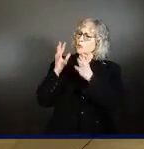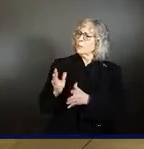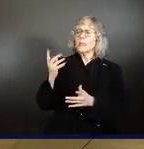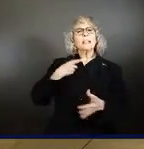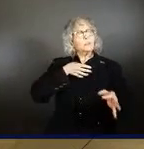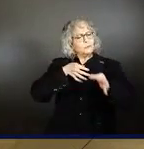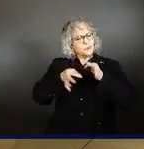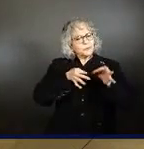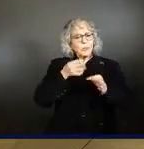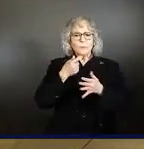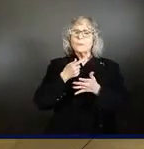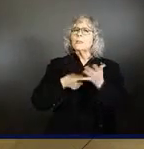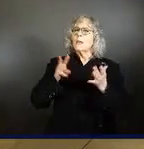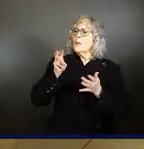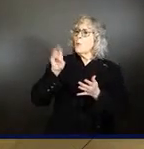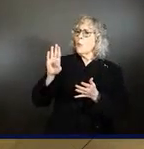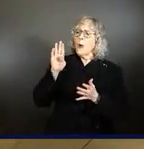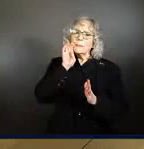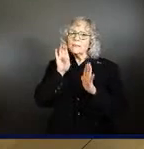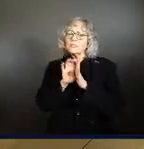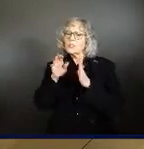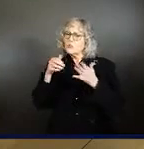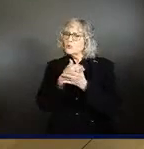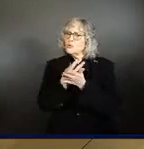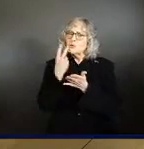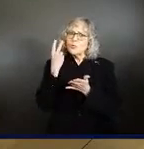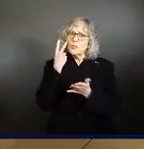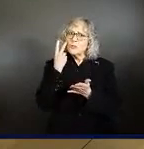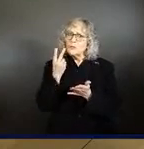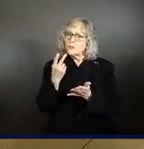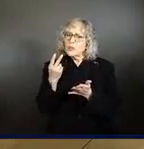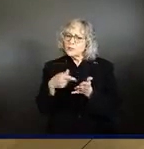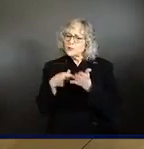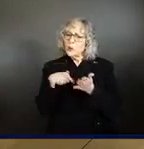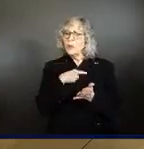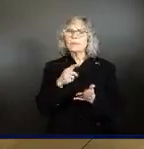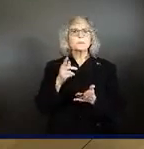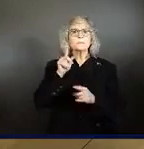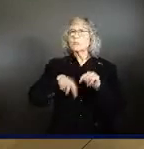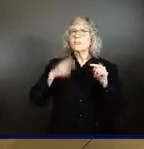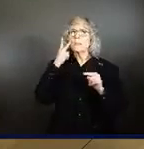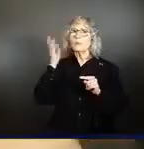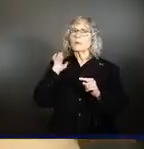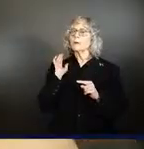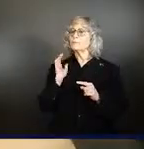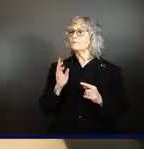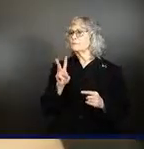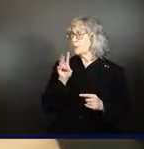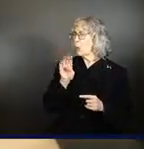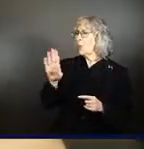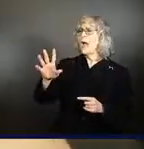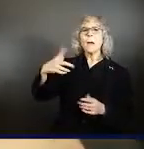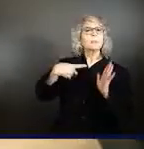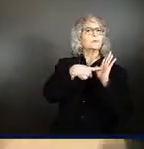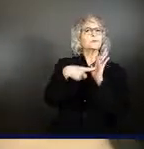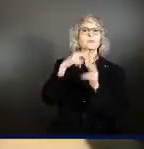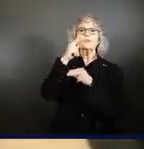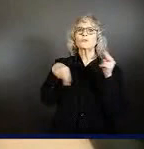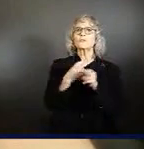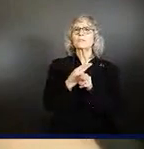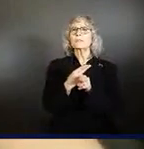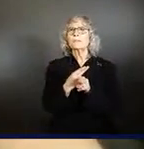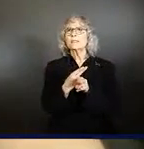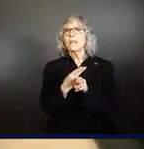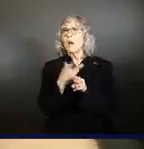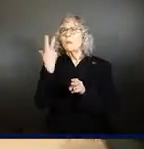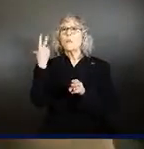new images show us that we weren't able to see before? Well, Webb is revealing a universe to which we were a little bit, it's invisible